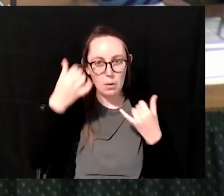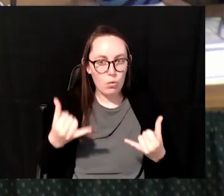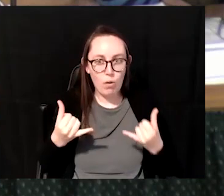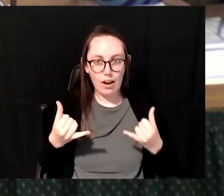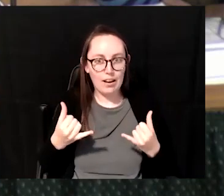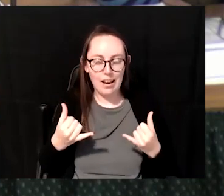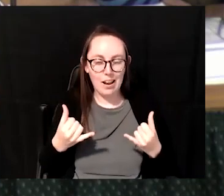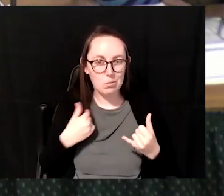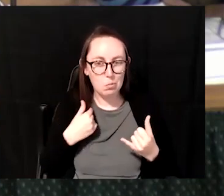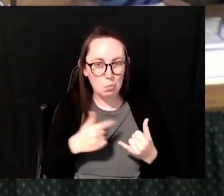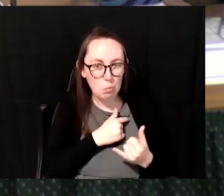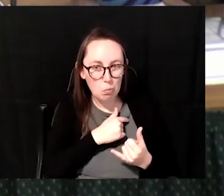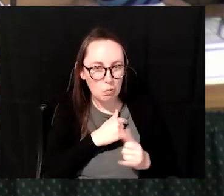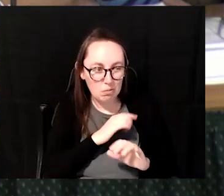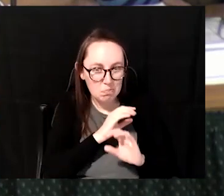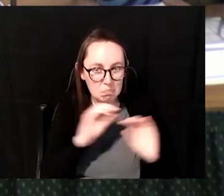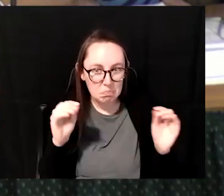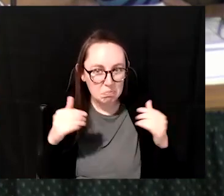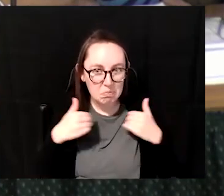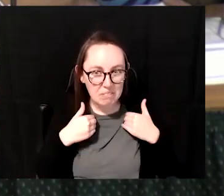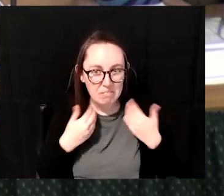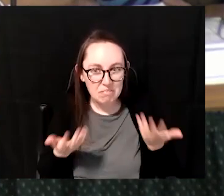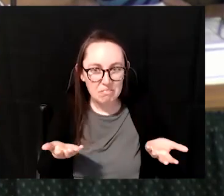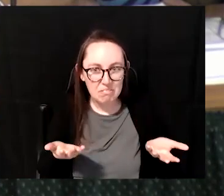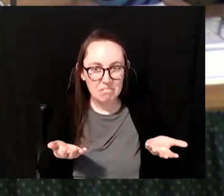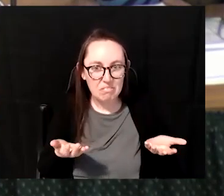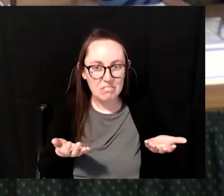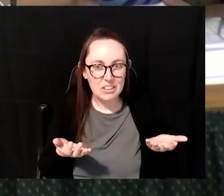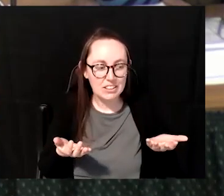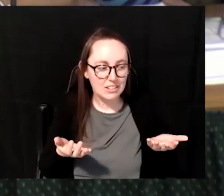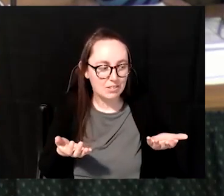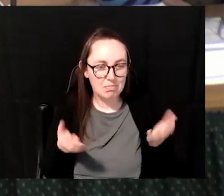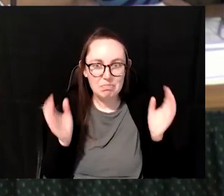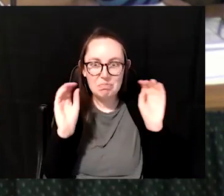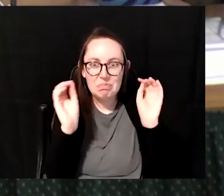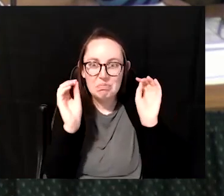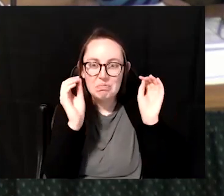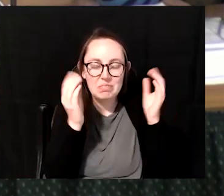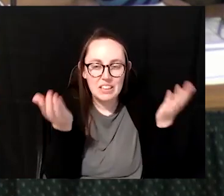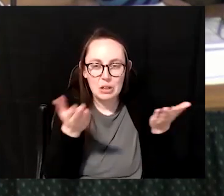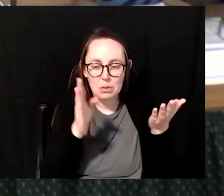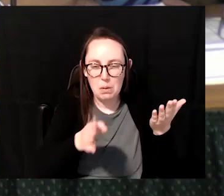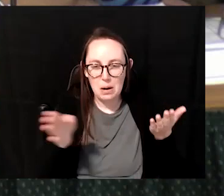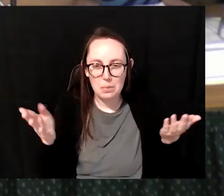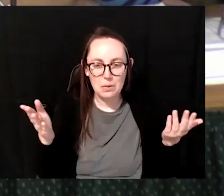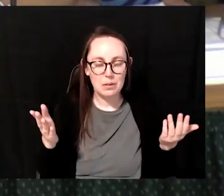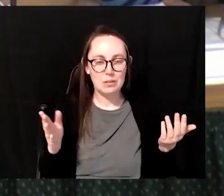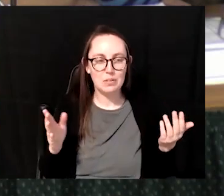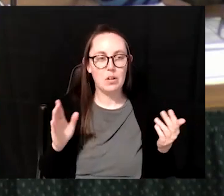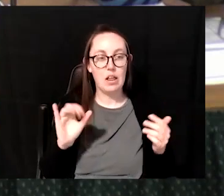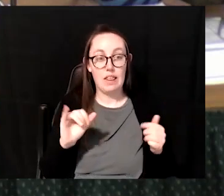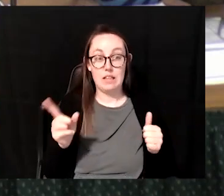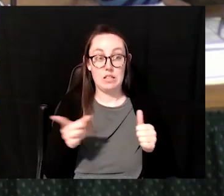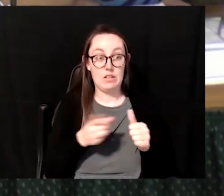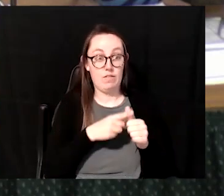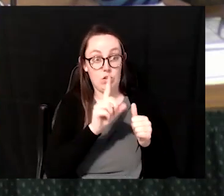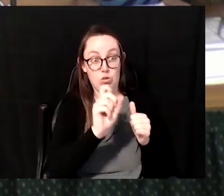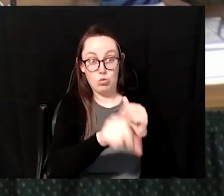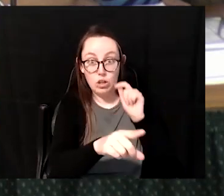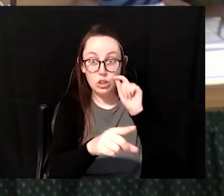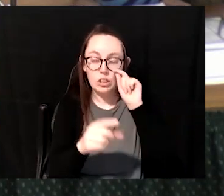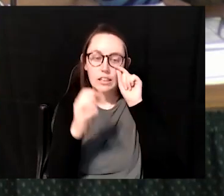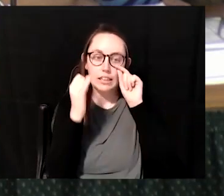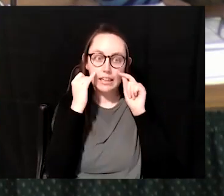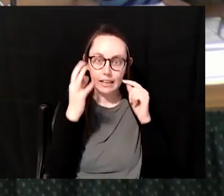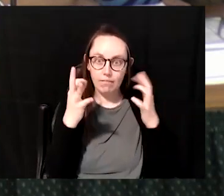a town government um so that's the first question to ask if we're going to get people's input is